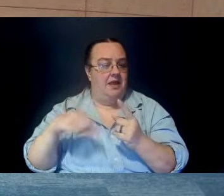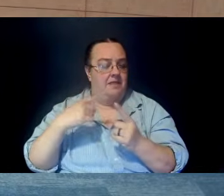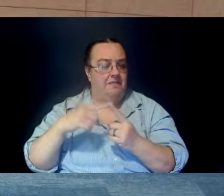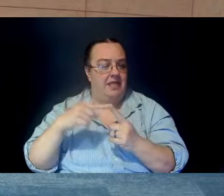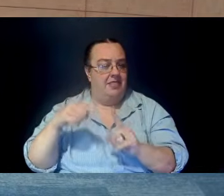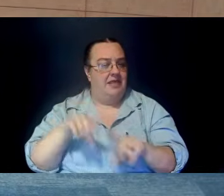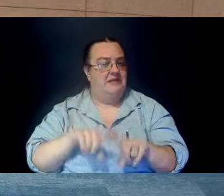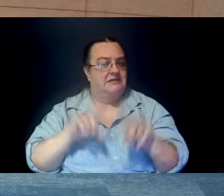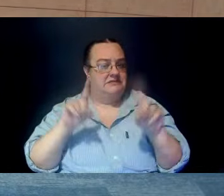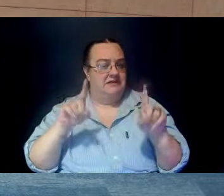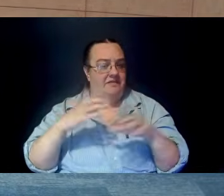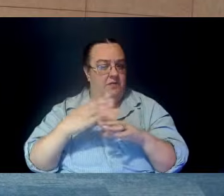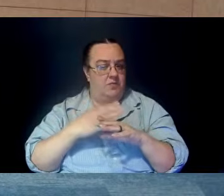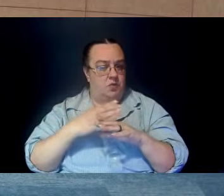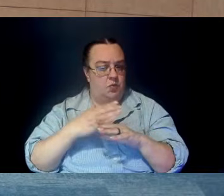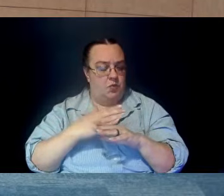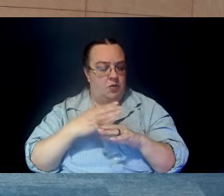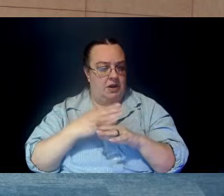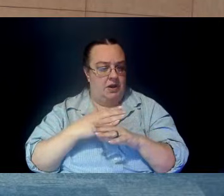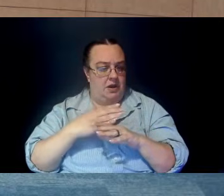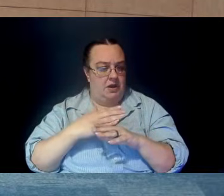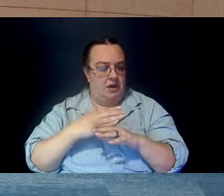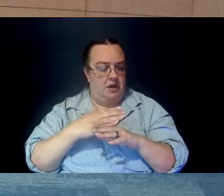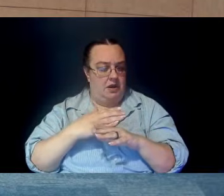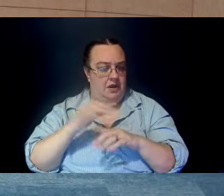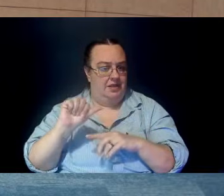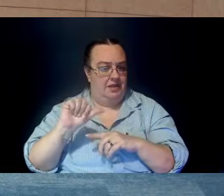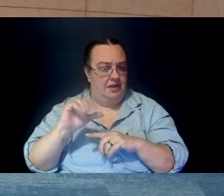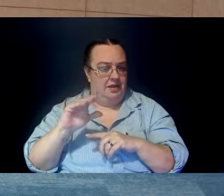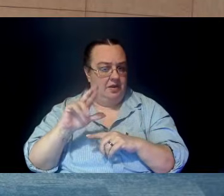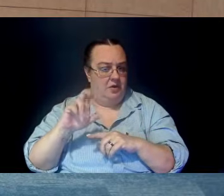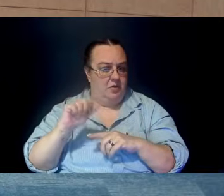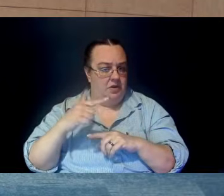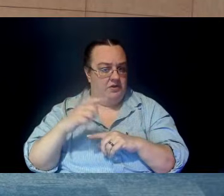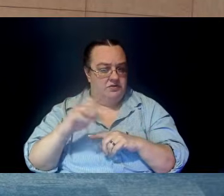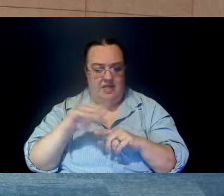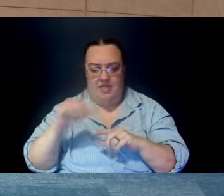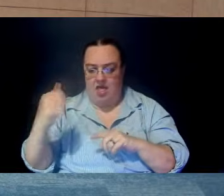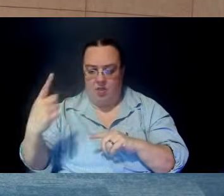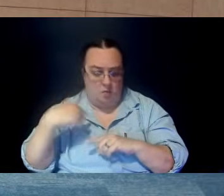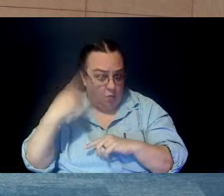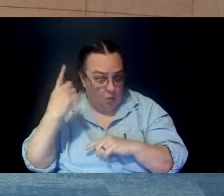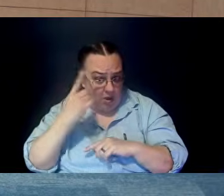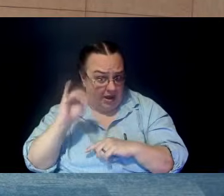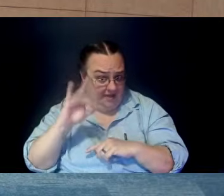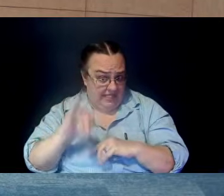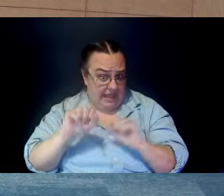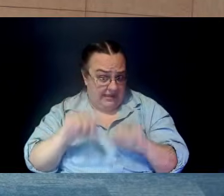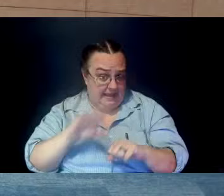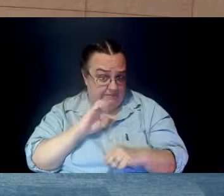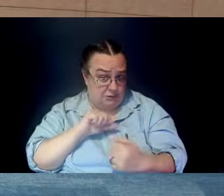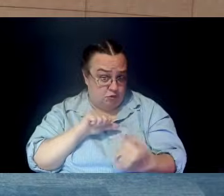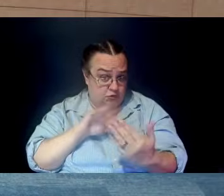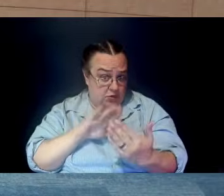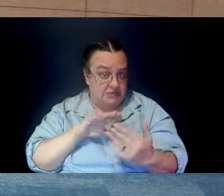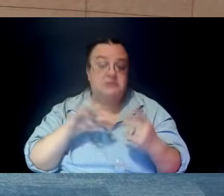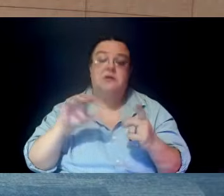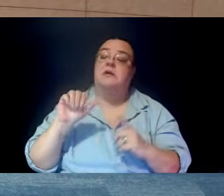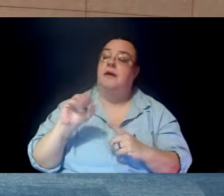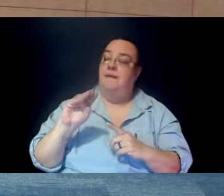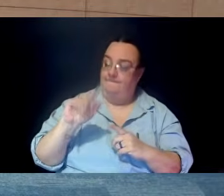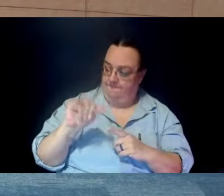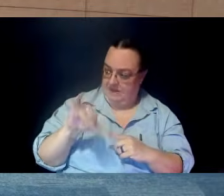difference between the one acreage and the other acreage, and was wondering if you could address that. Sure. Yes. So I